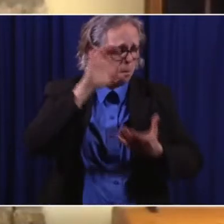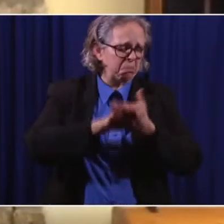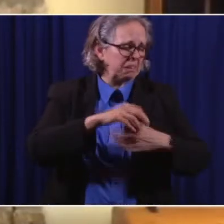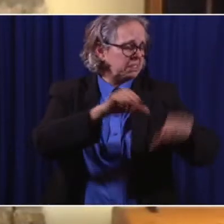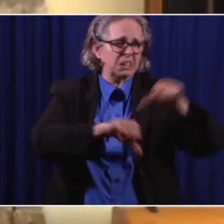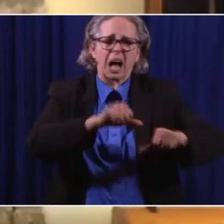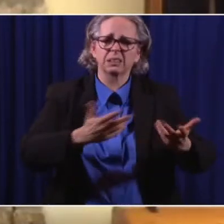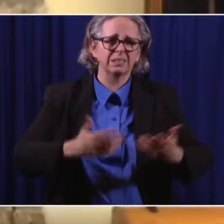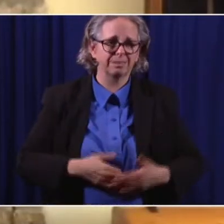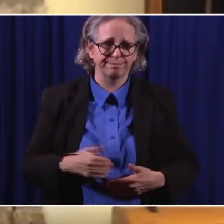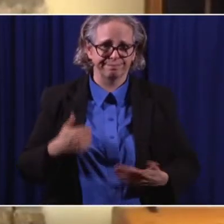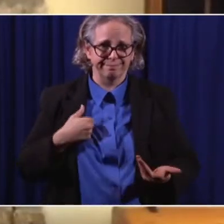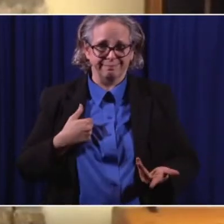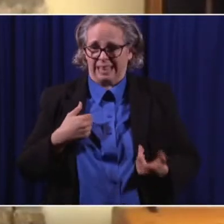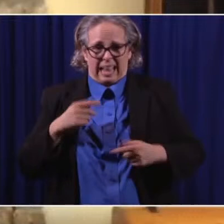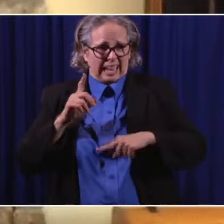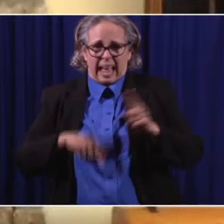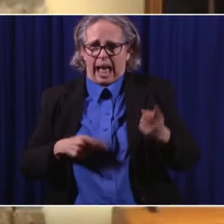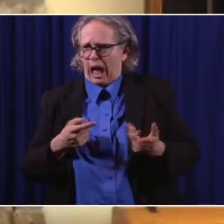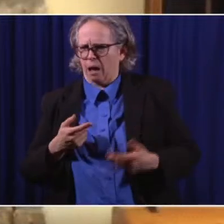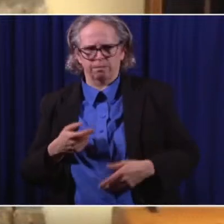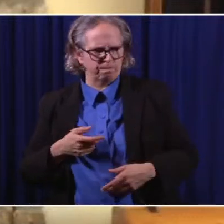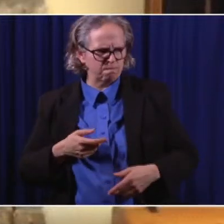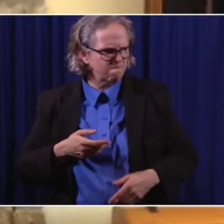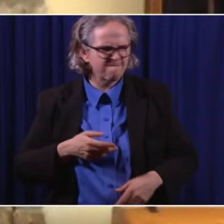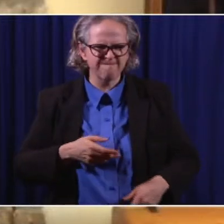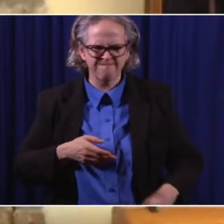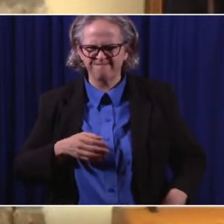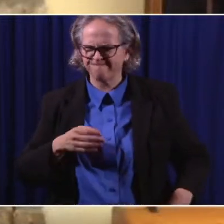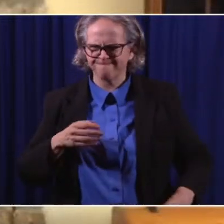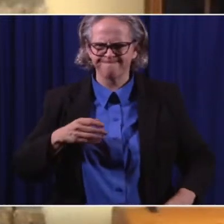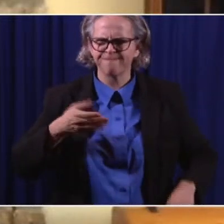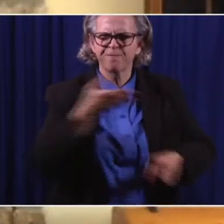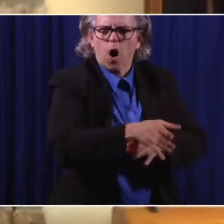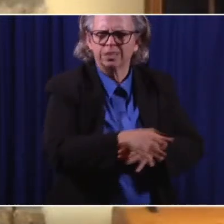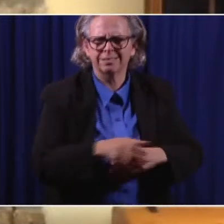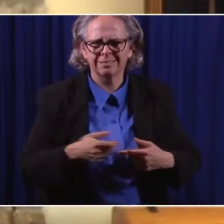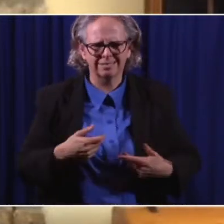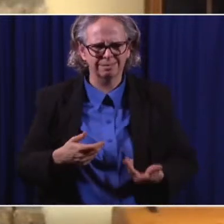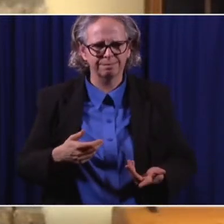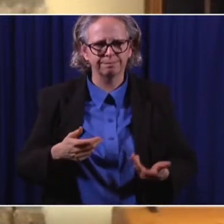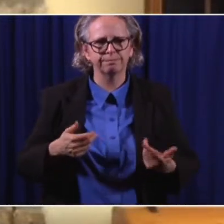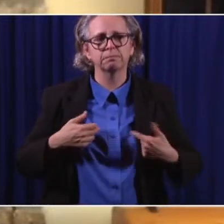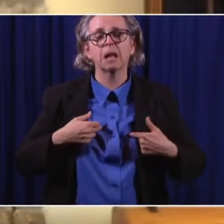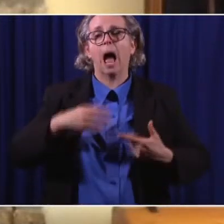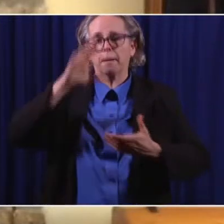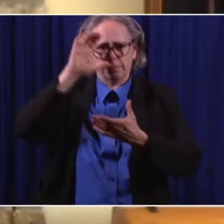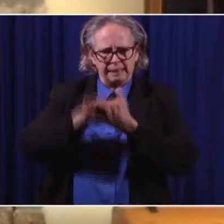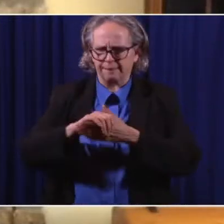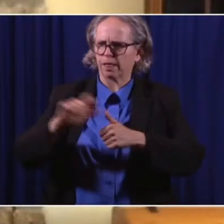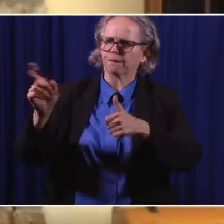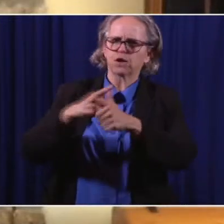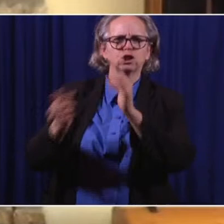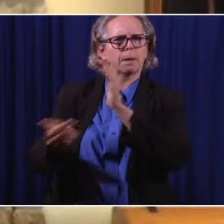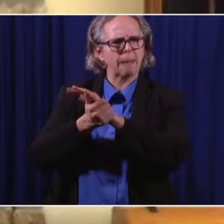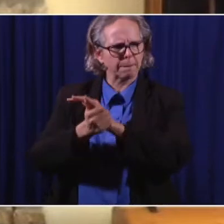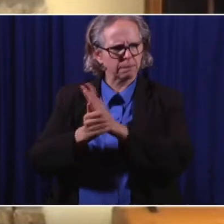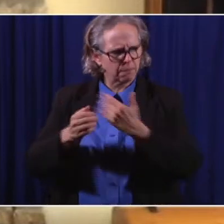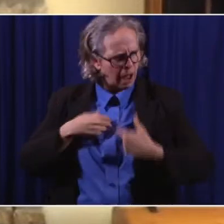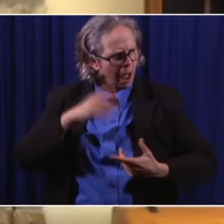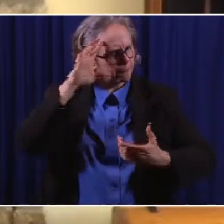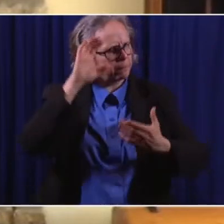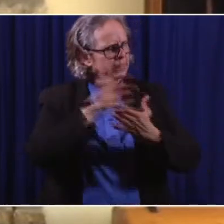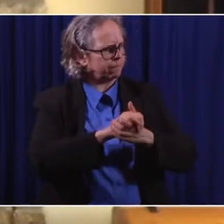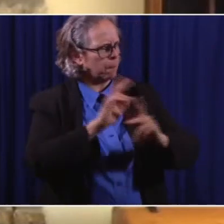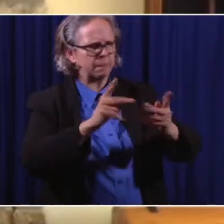So we just hope that, we believe in the First Amendment and that people will sort it out. And I think in the end, people do sort